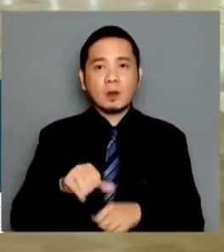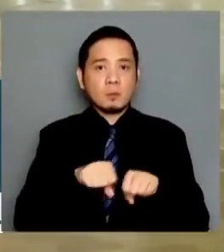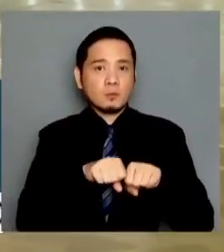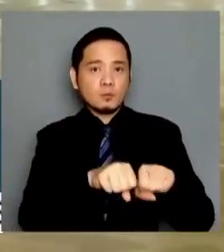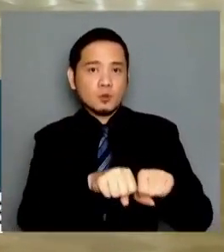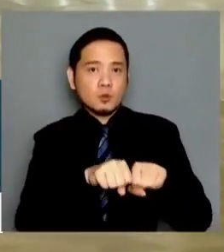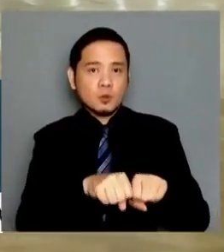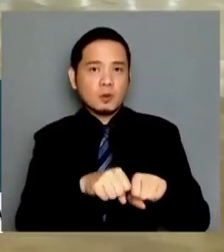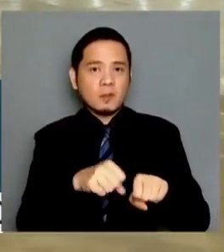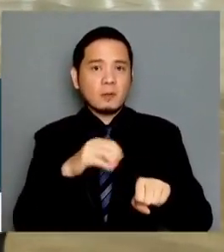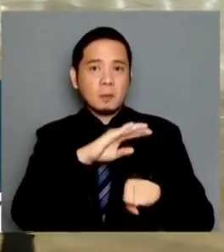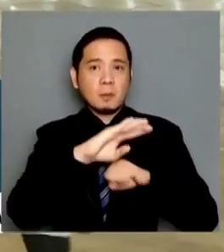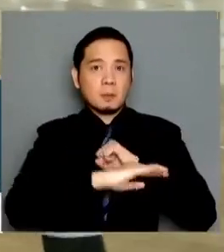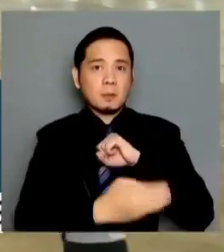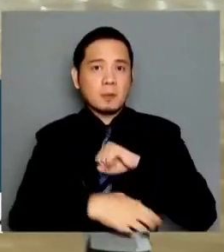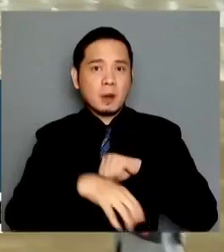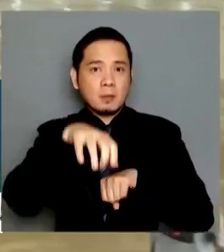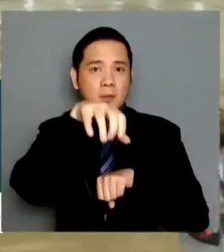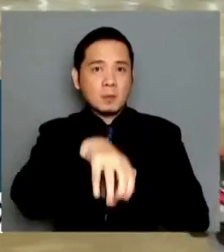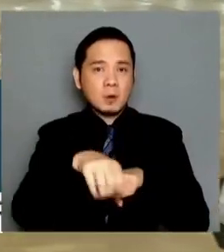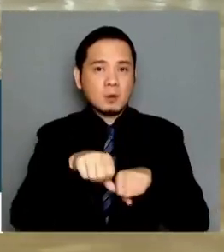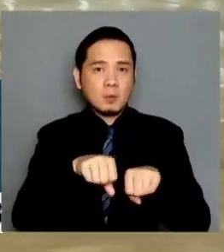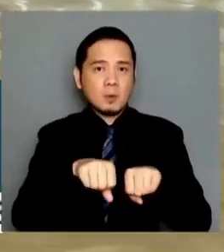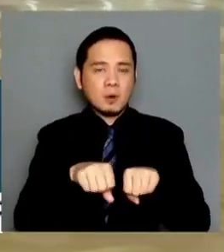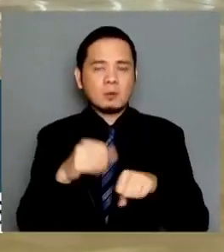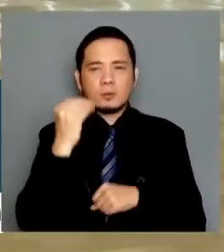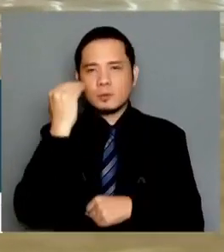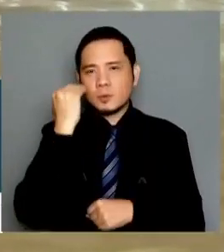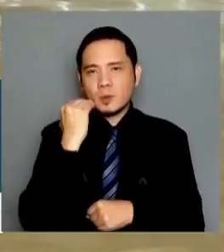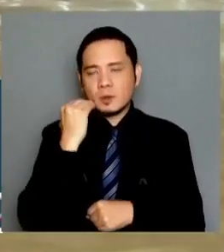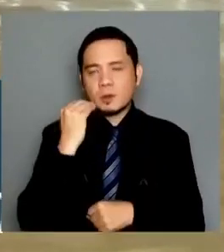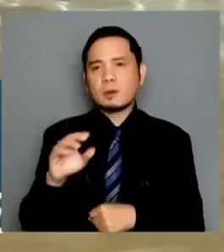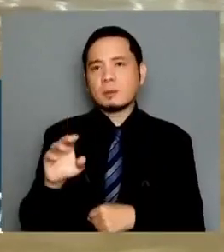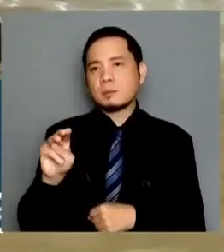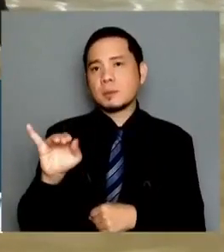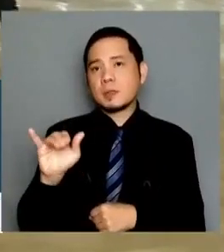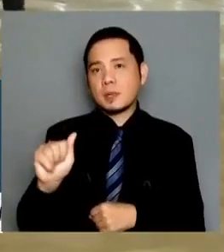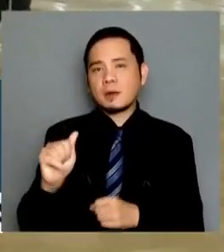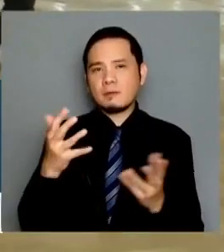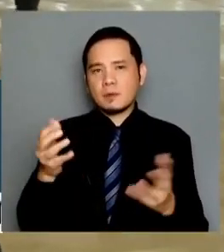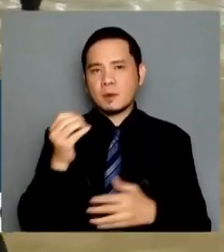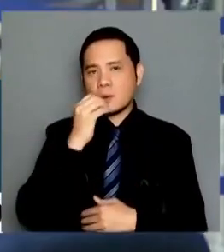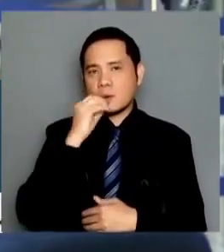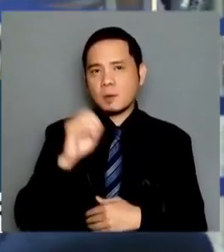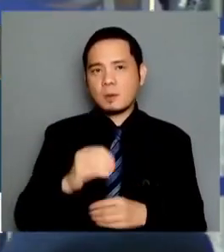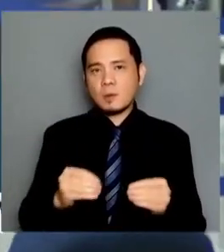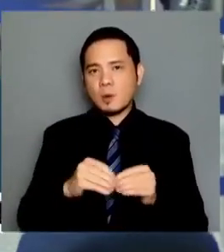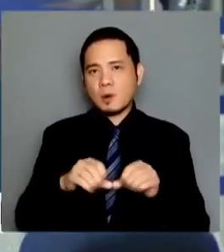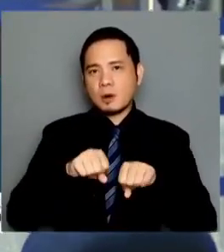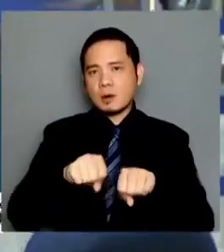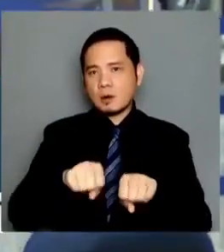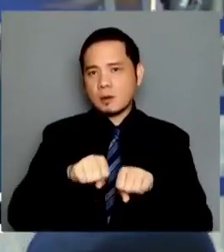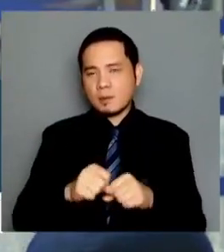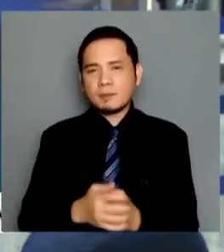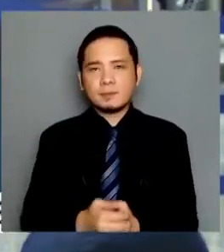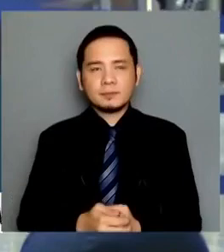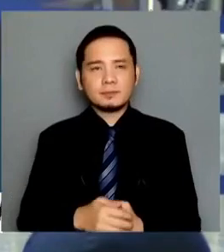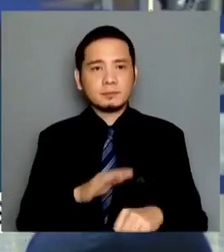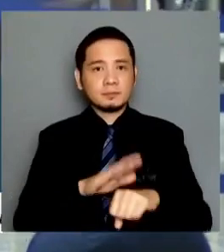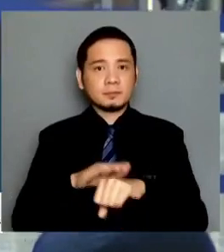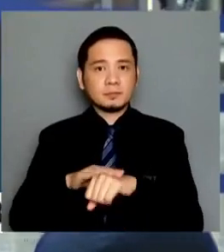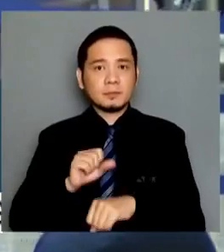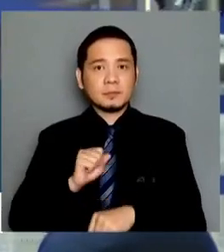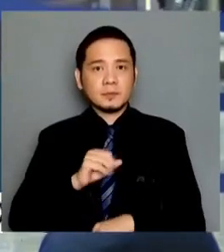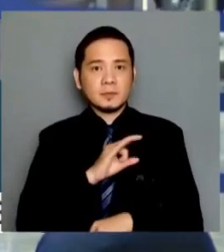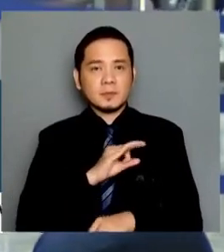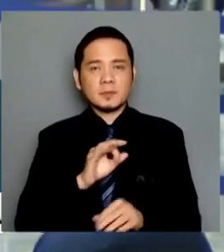for some. MIA has already ordered additional push carts. It also reminded airline operators and ground handlers to ensure